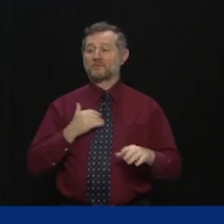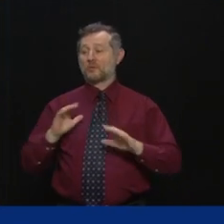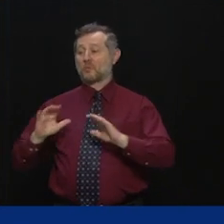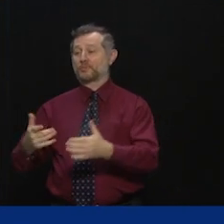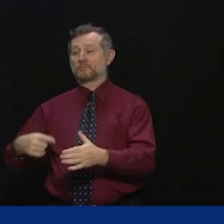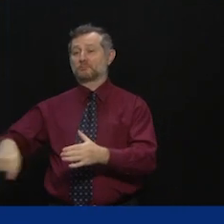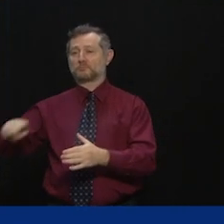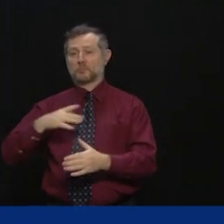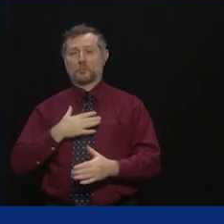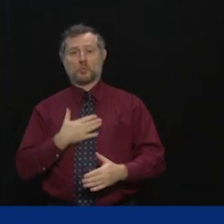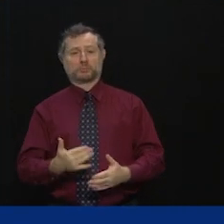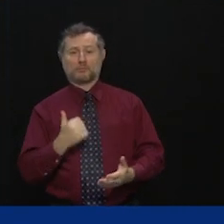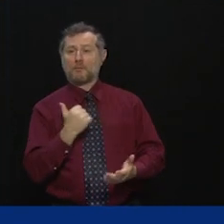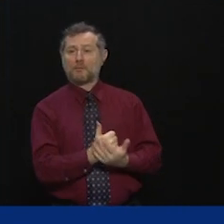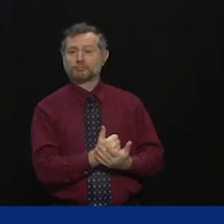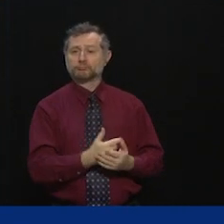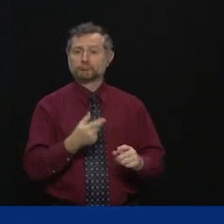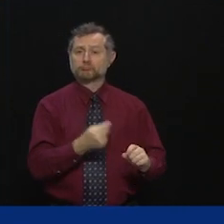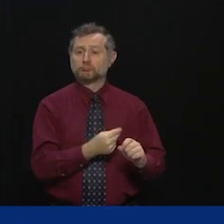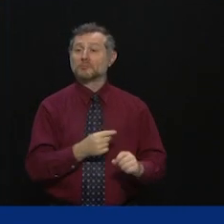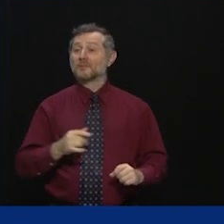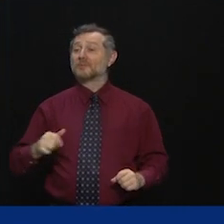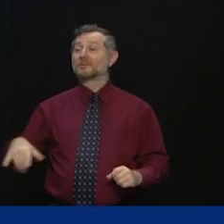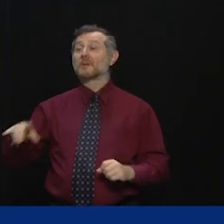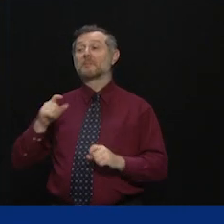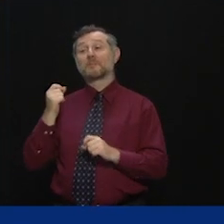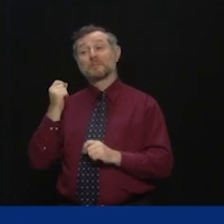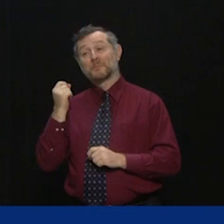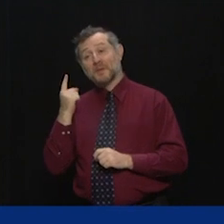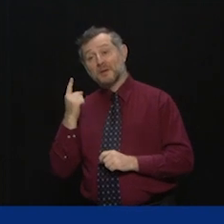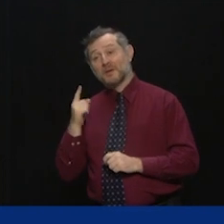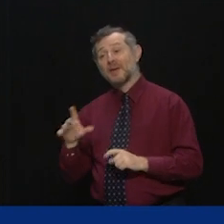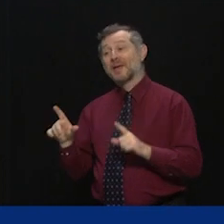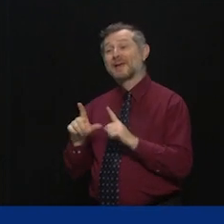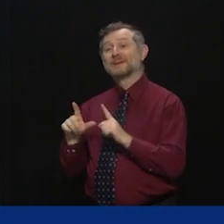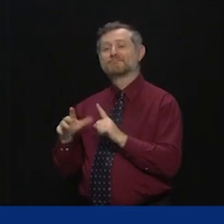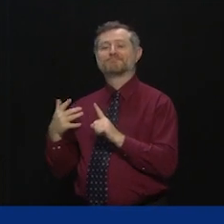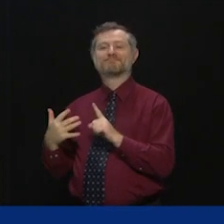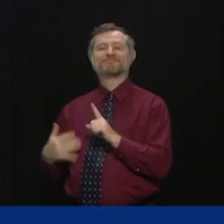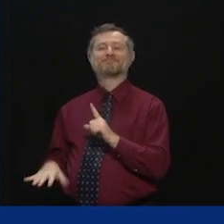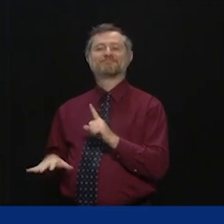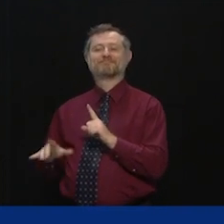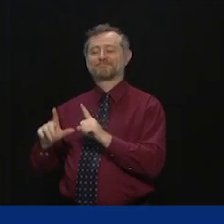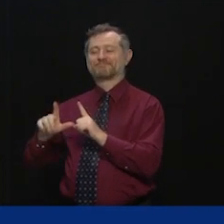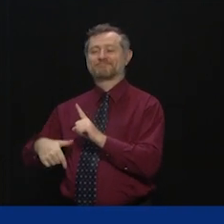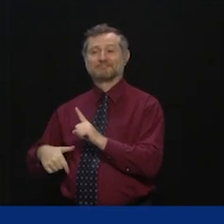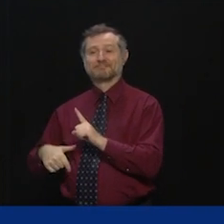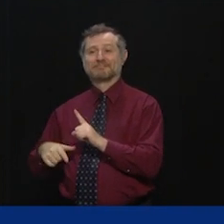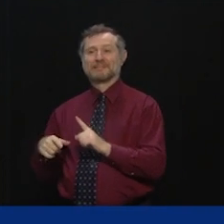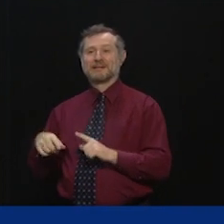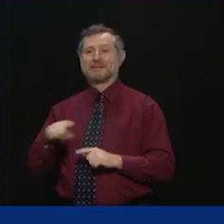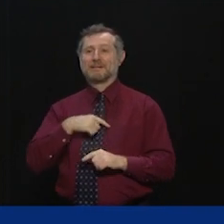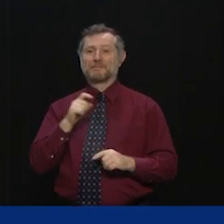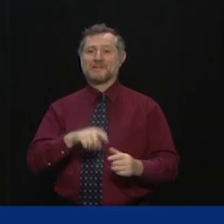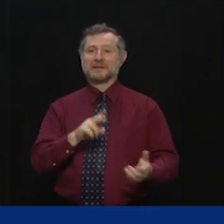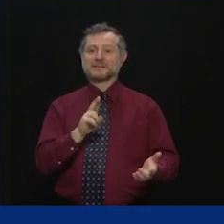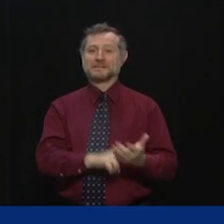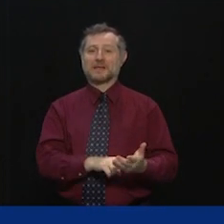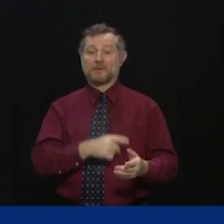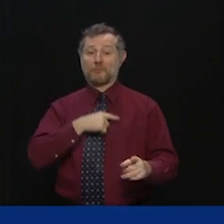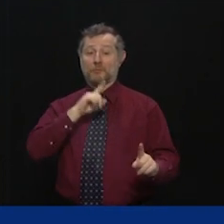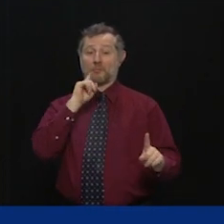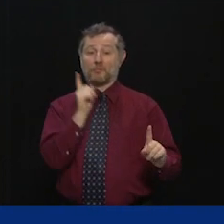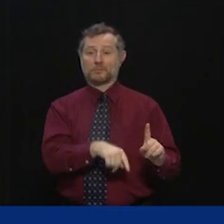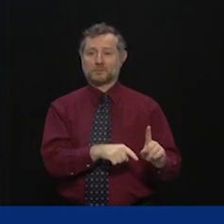help, but I can't do anything with respect to their licensing until the executive order is signed. Again, I'm hopeful I don't have to